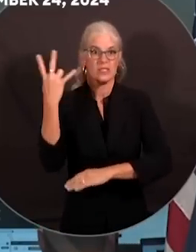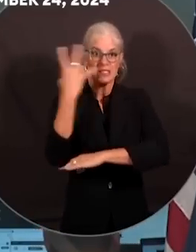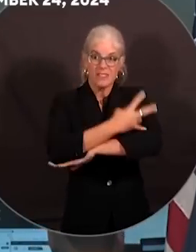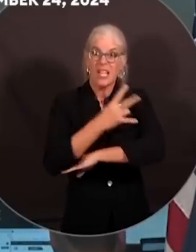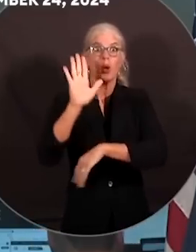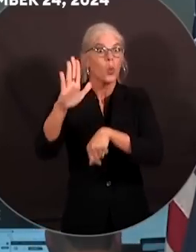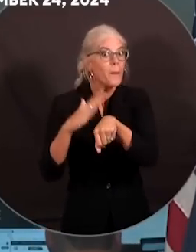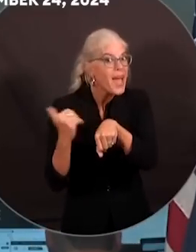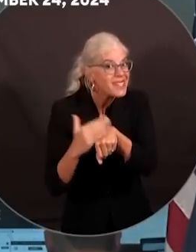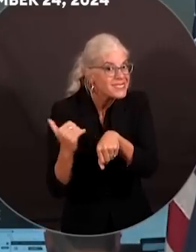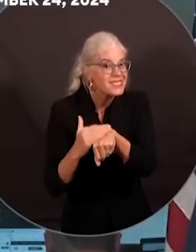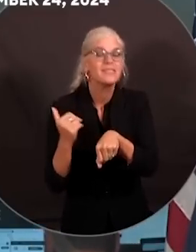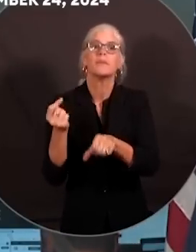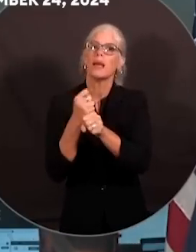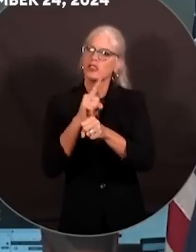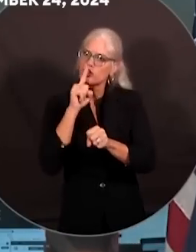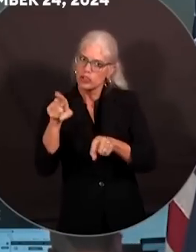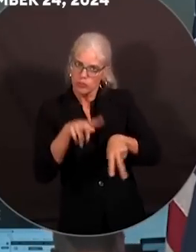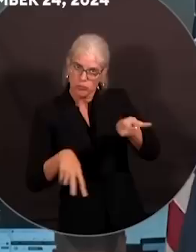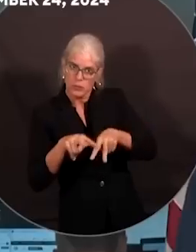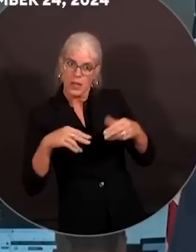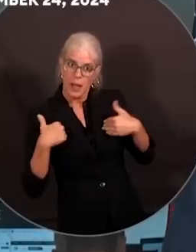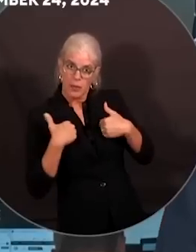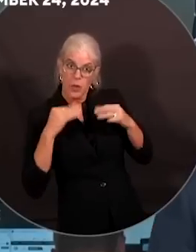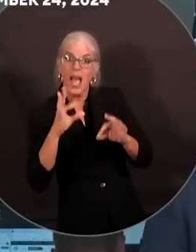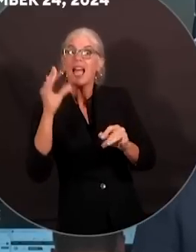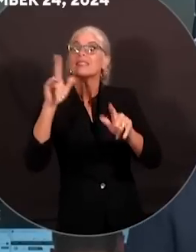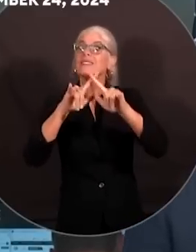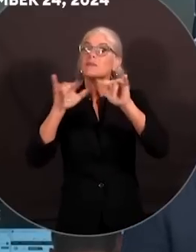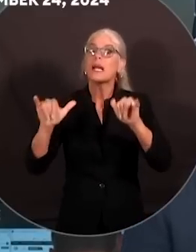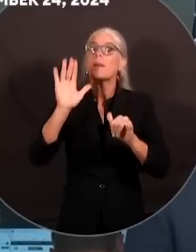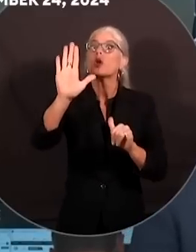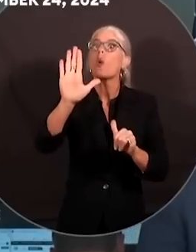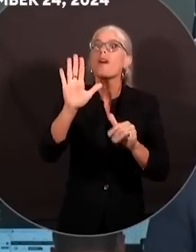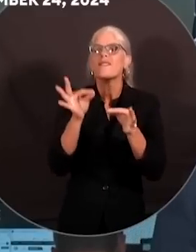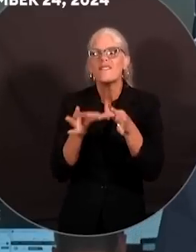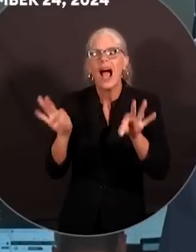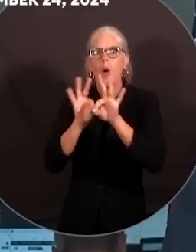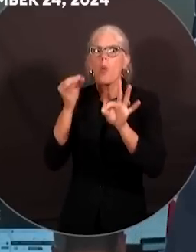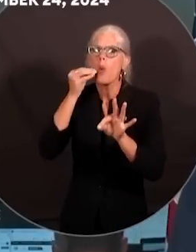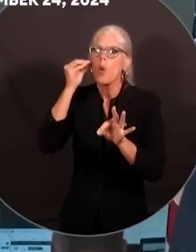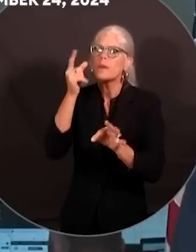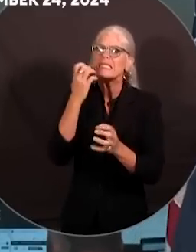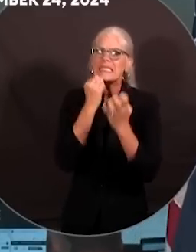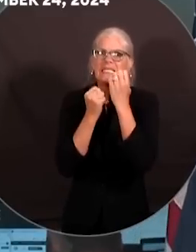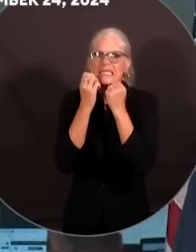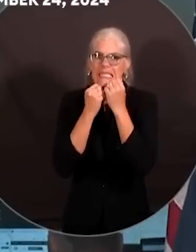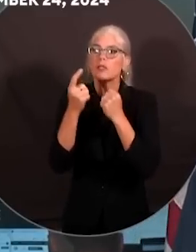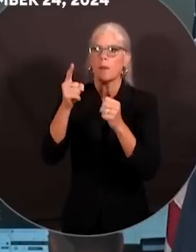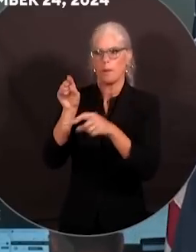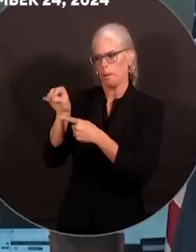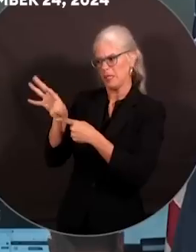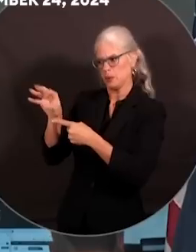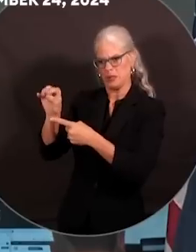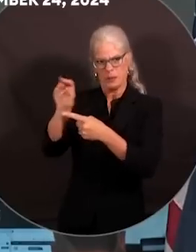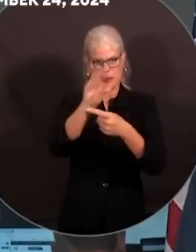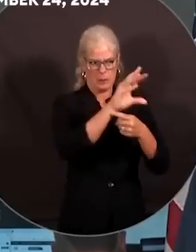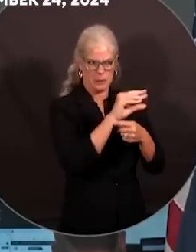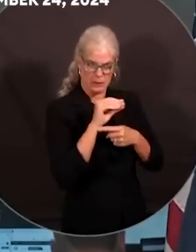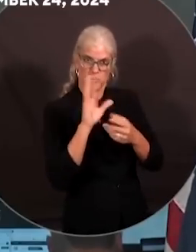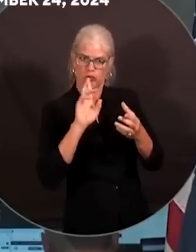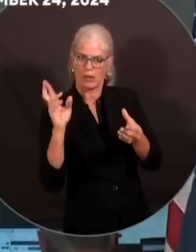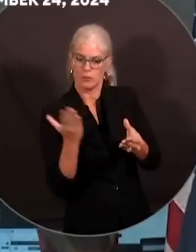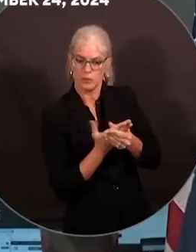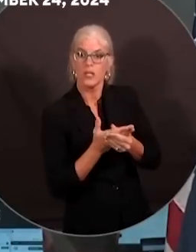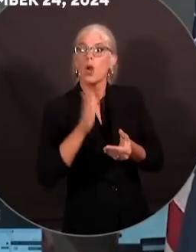take pictures of your valuables in your home and put copies of important documents in a safe, dry location. If you or